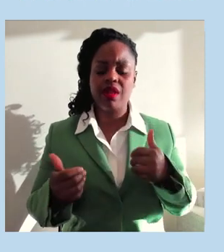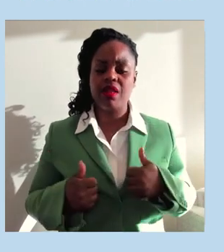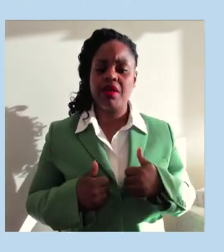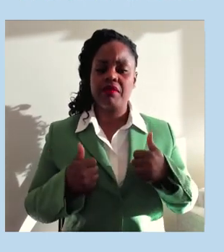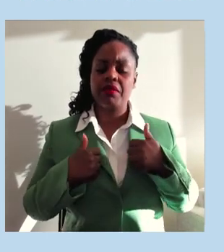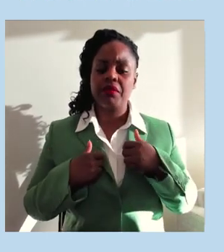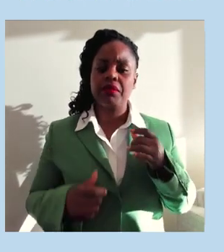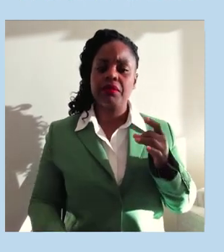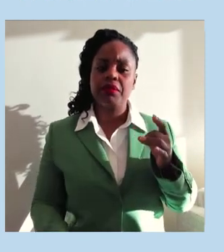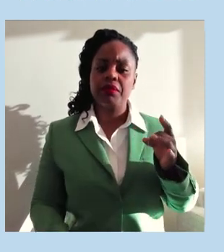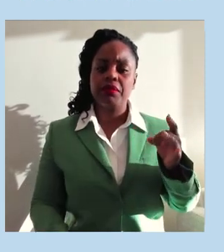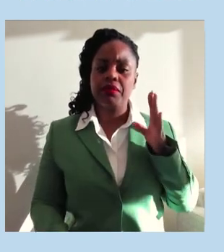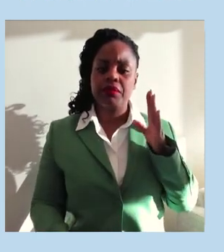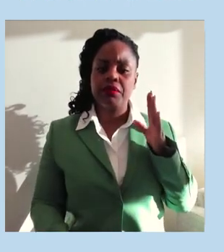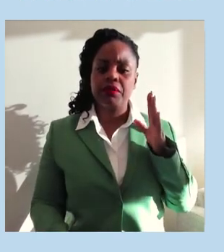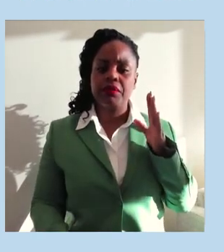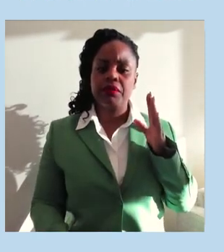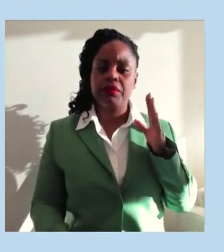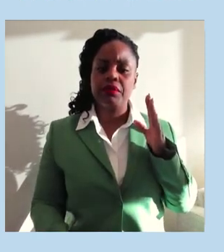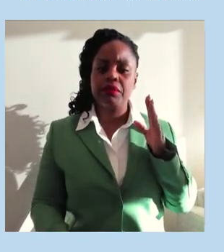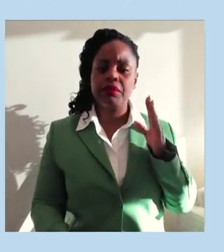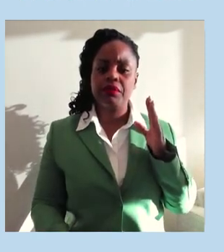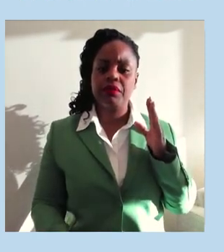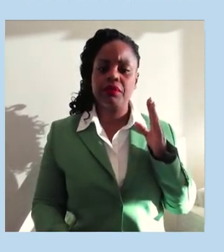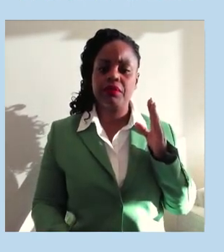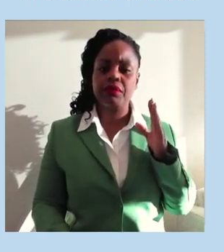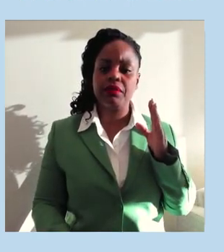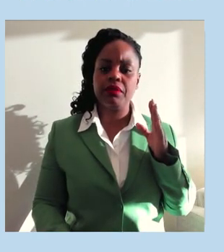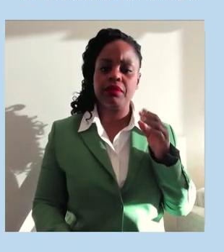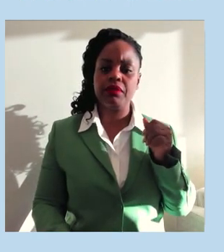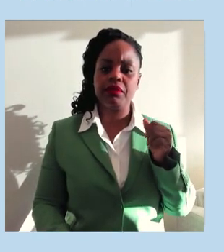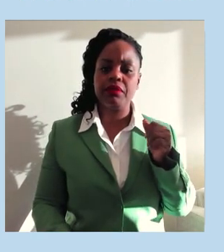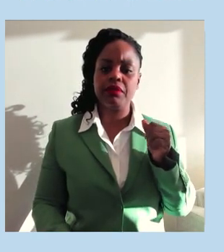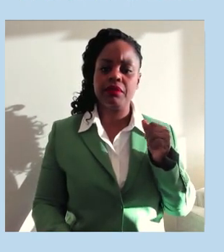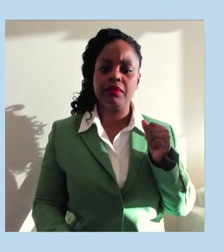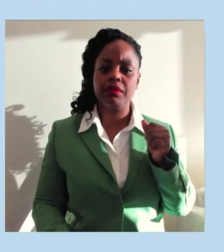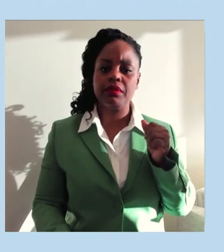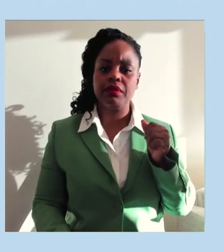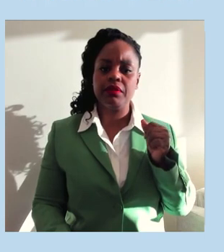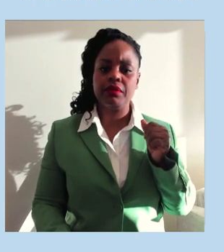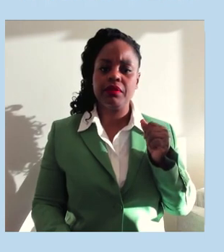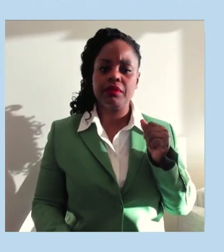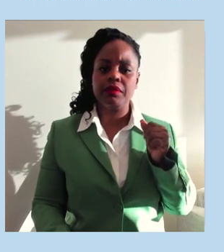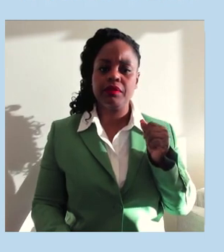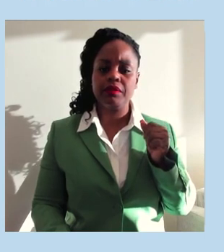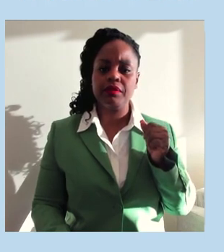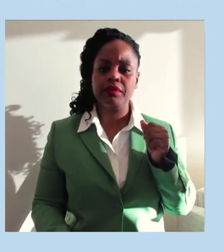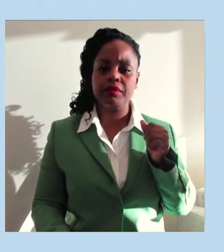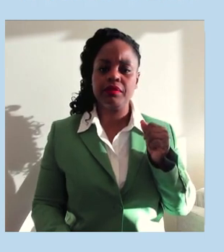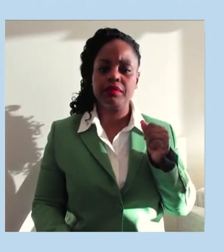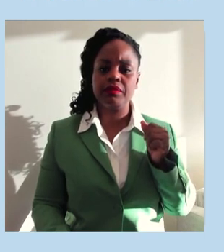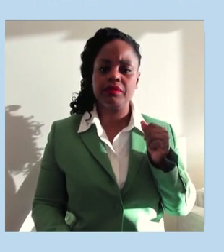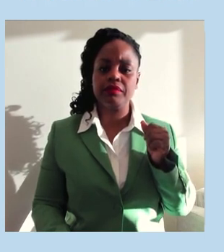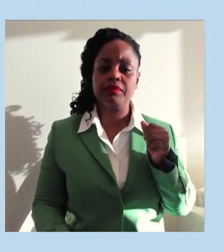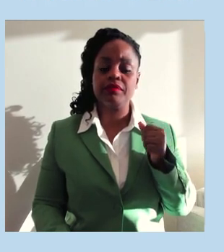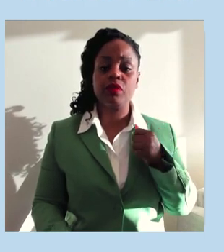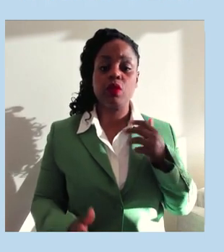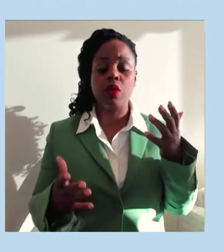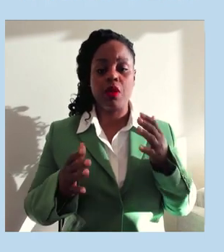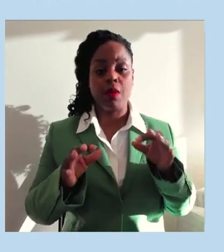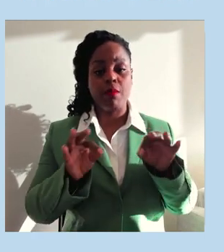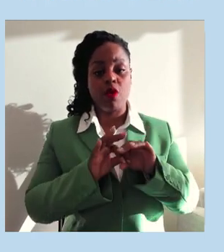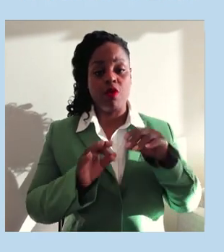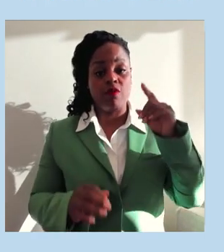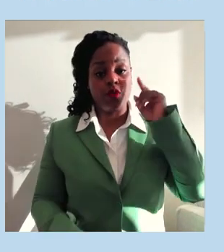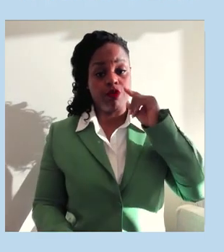to other. So for me, it's really important also, and advising the partners is that it's very important to